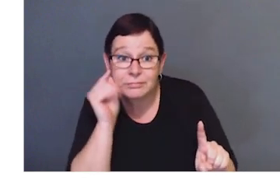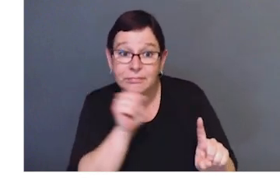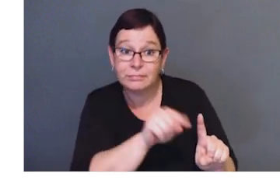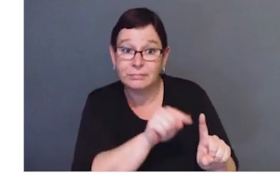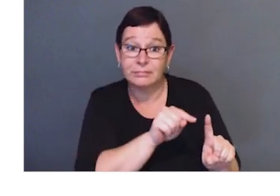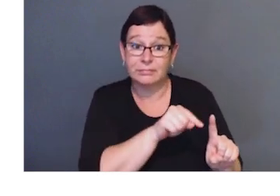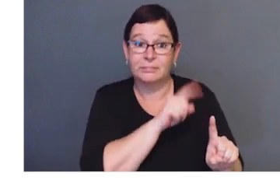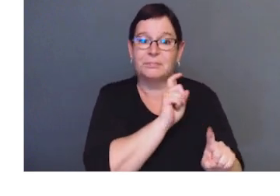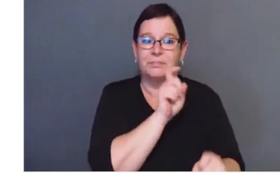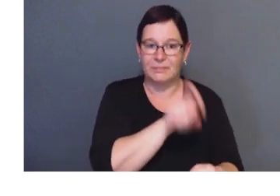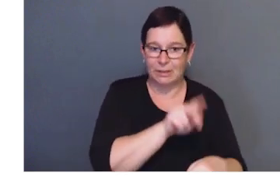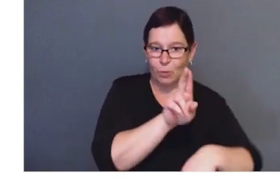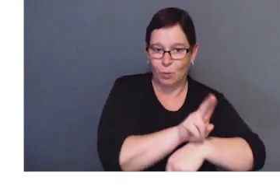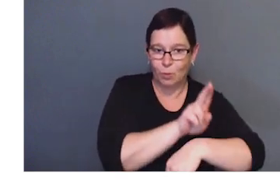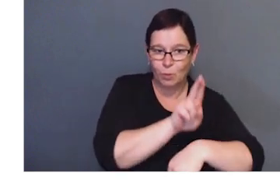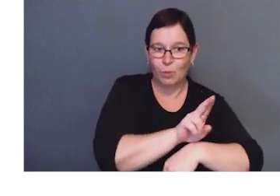residence.